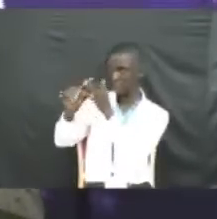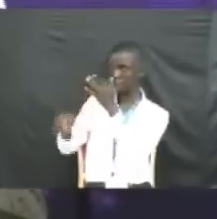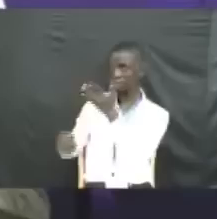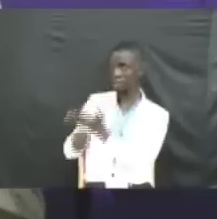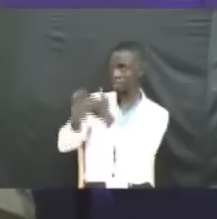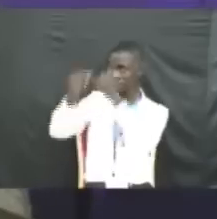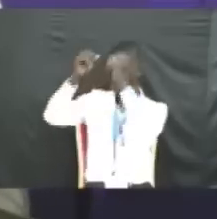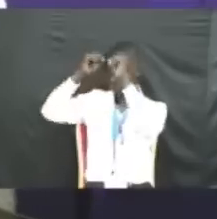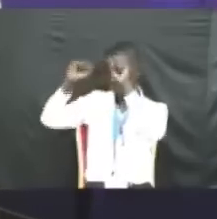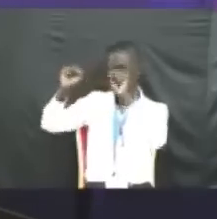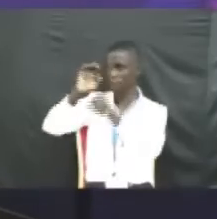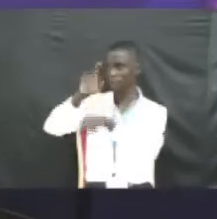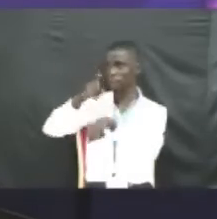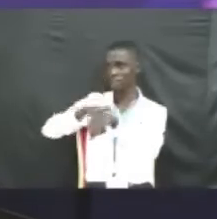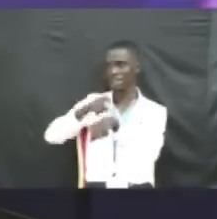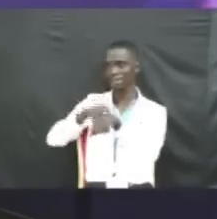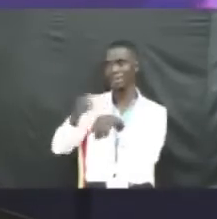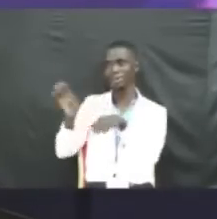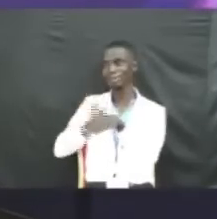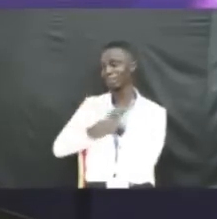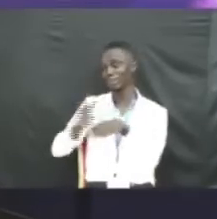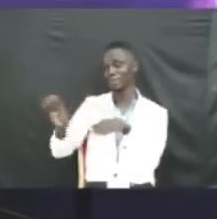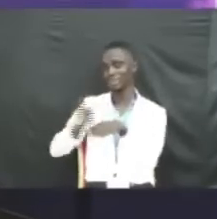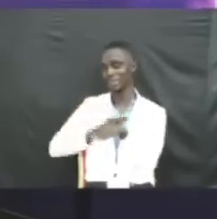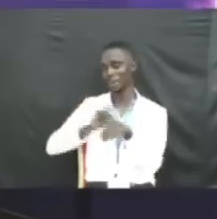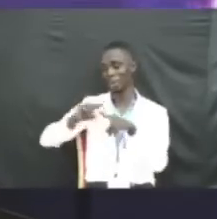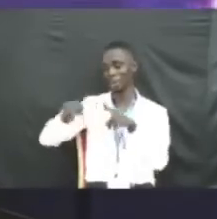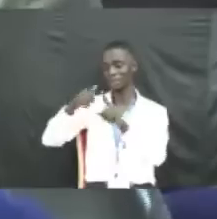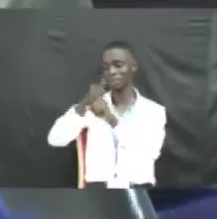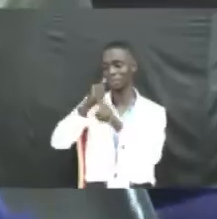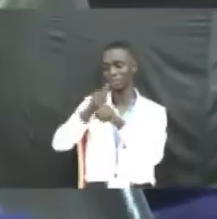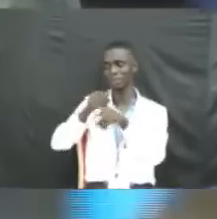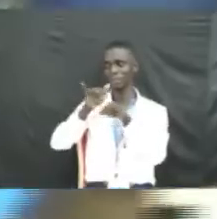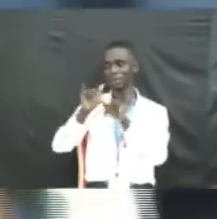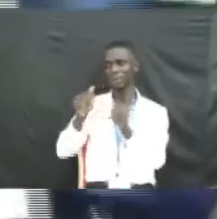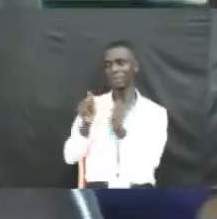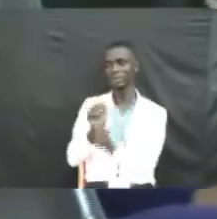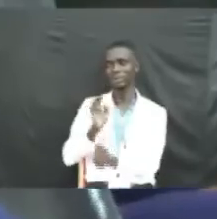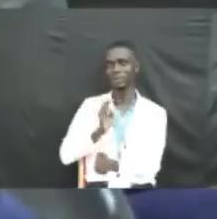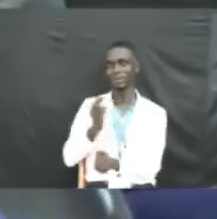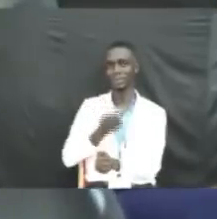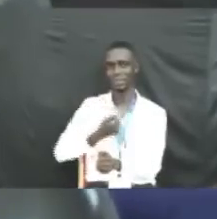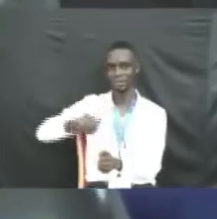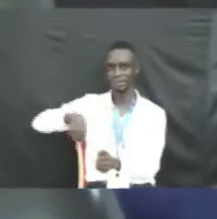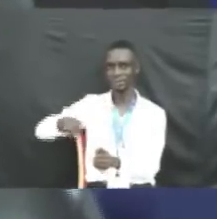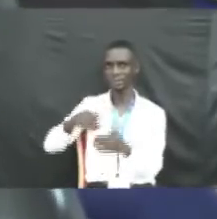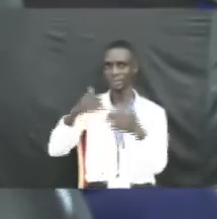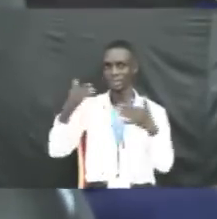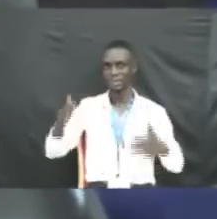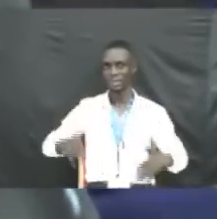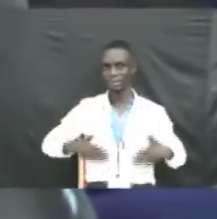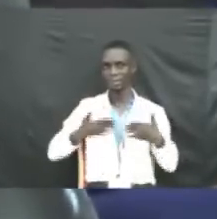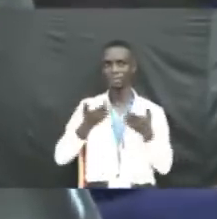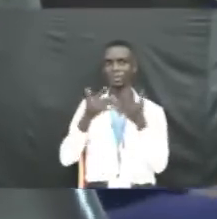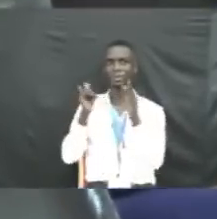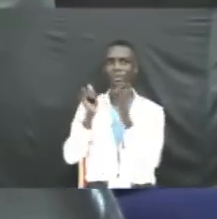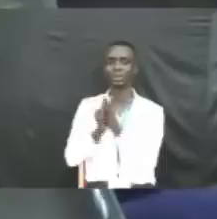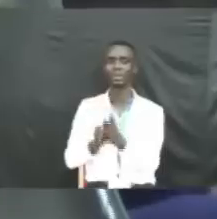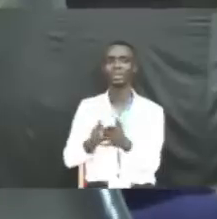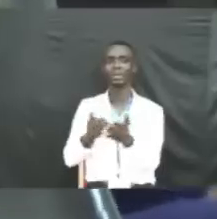should be somewhere in the next few minutes but I've managed to stay throughout to this time. We are very grateful. So on that note we want